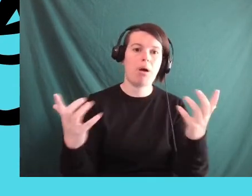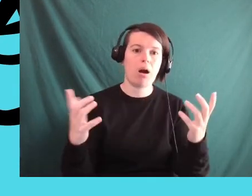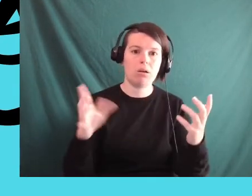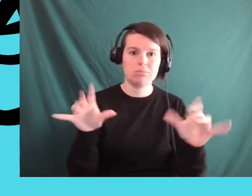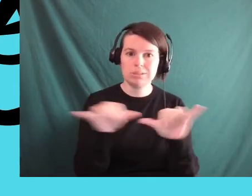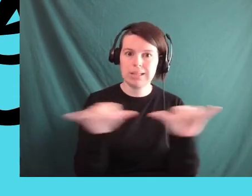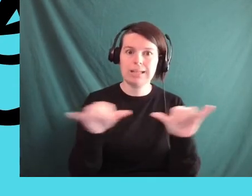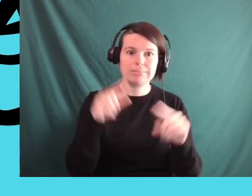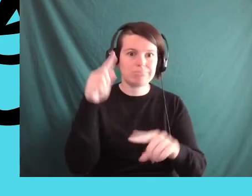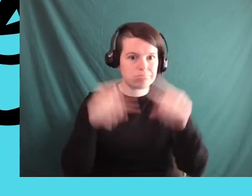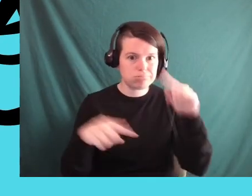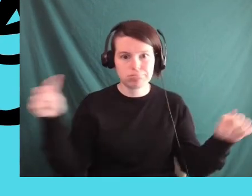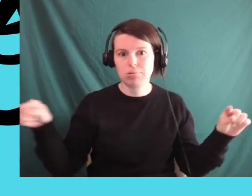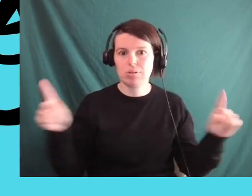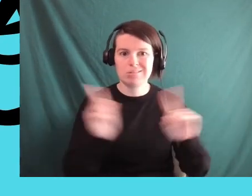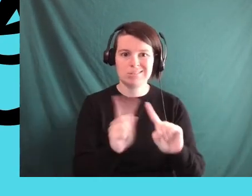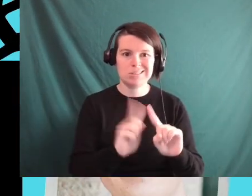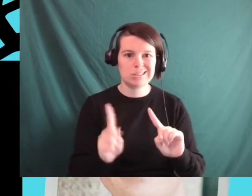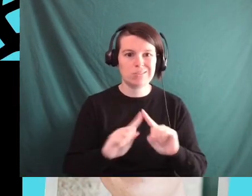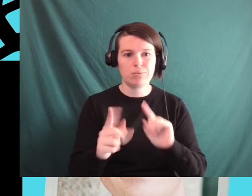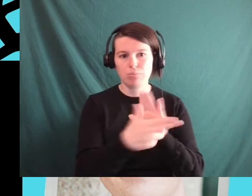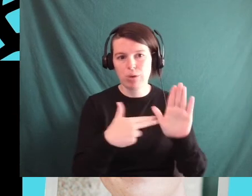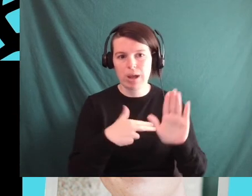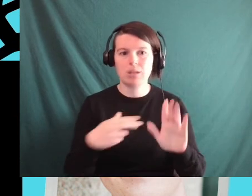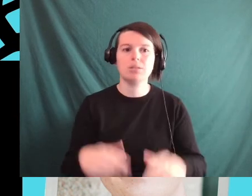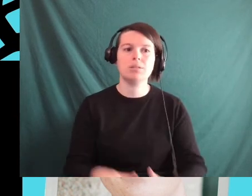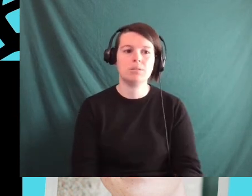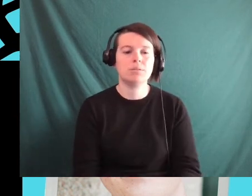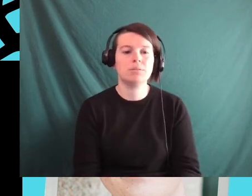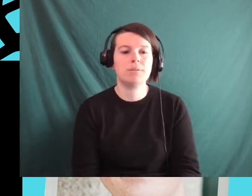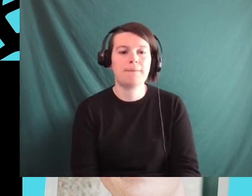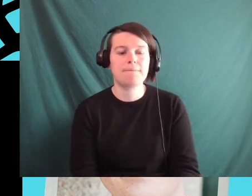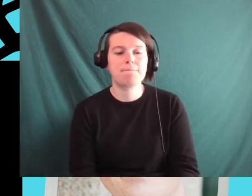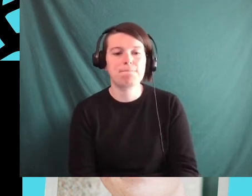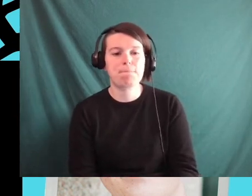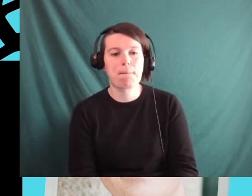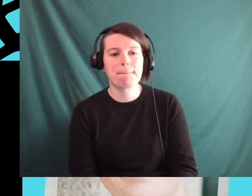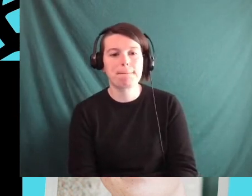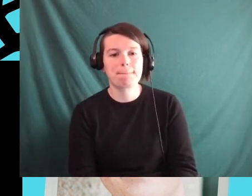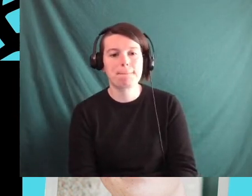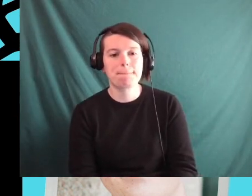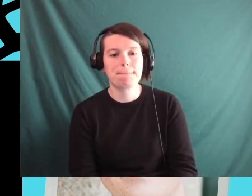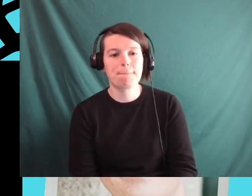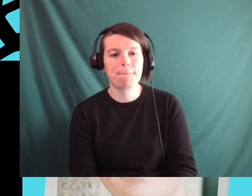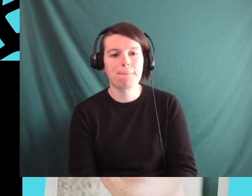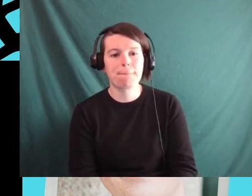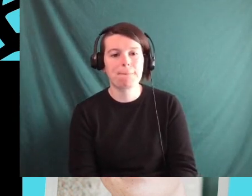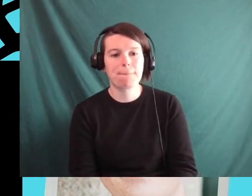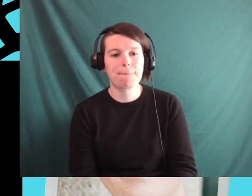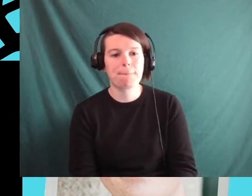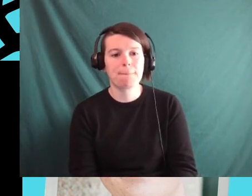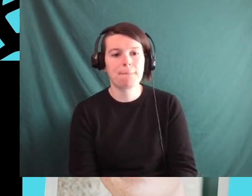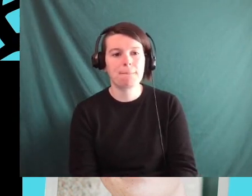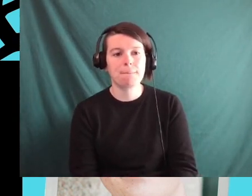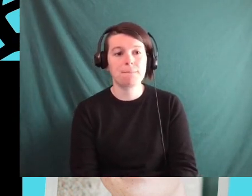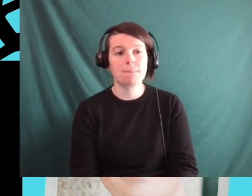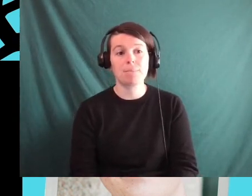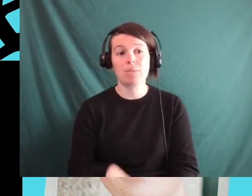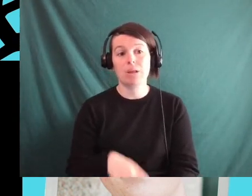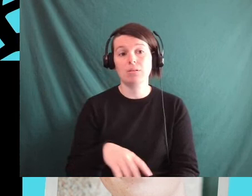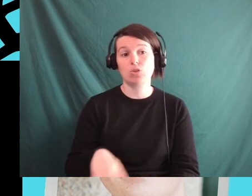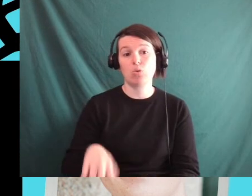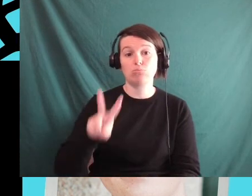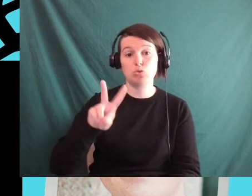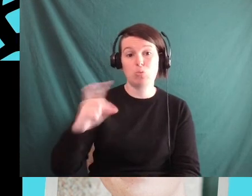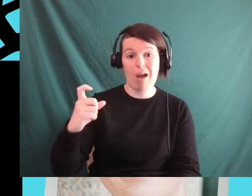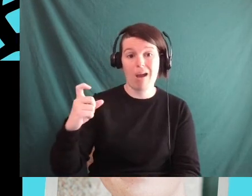can vary across brands or styles. So Elliot is a 2X in